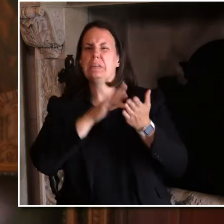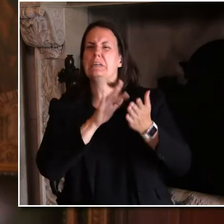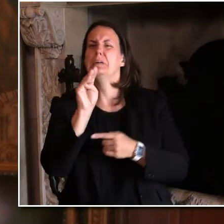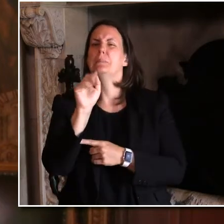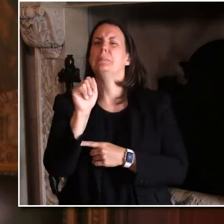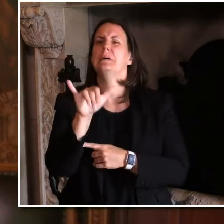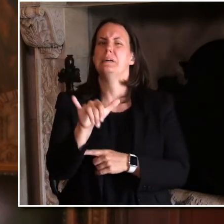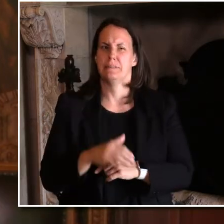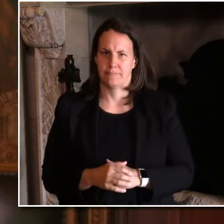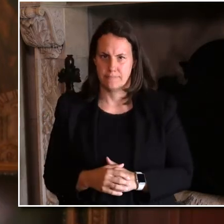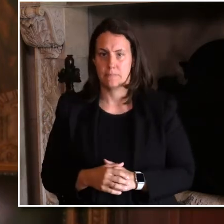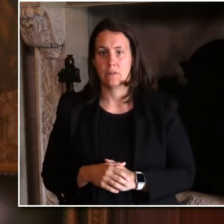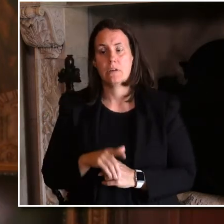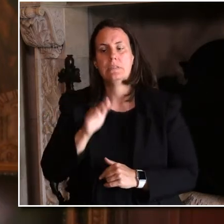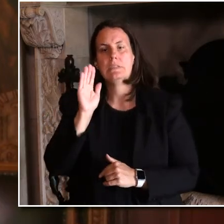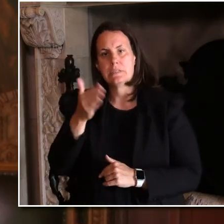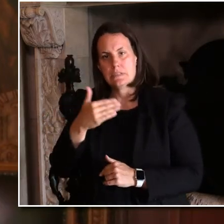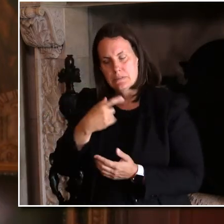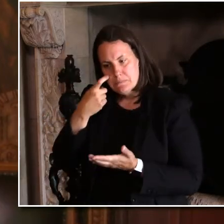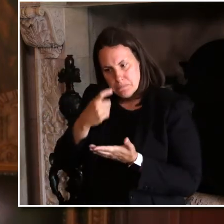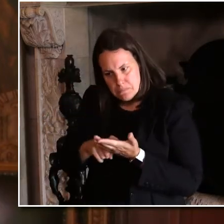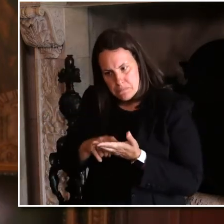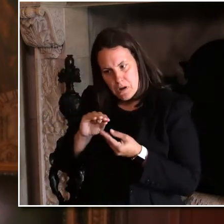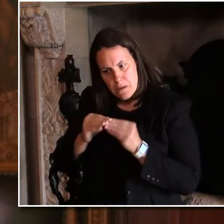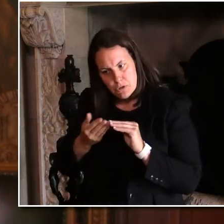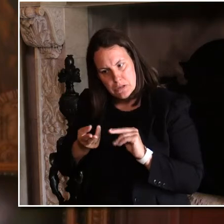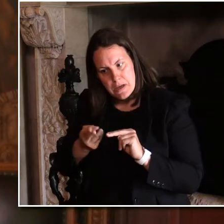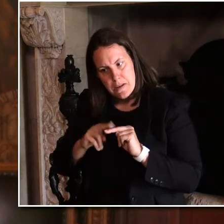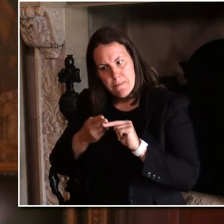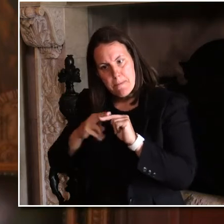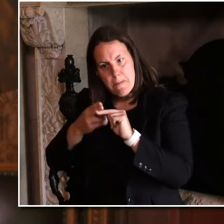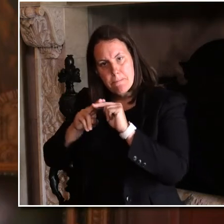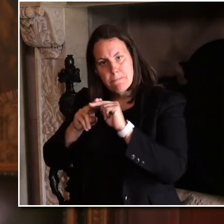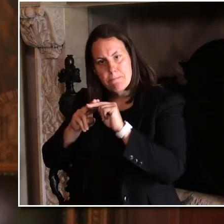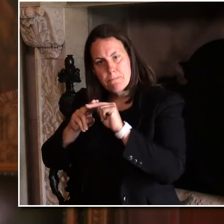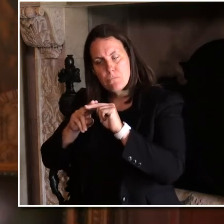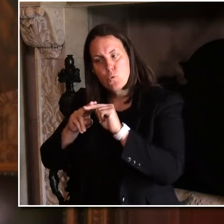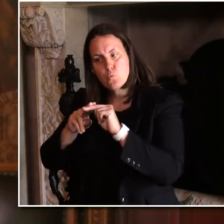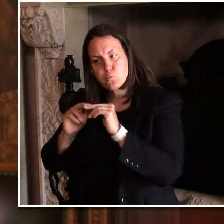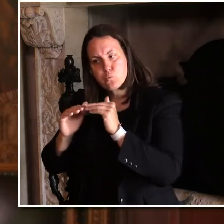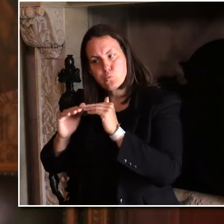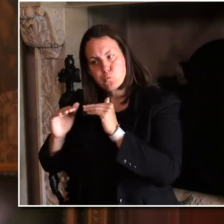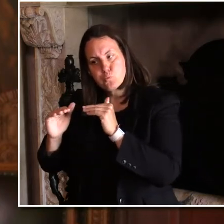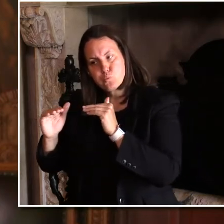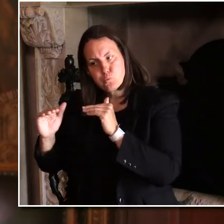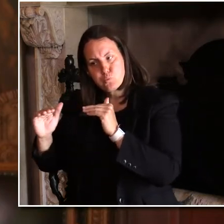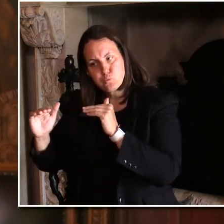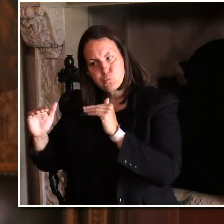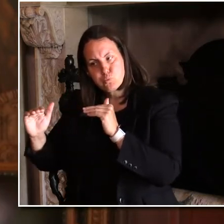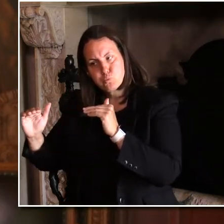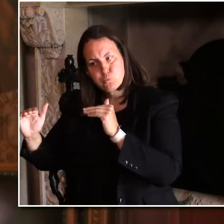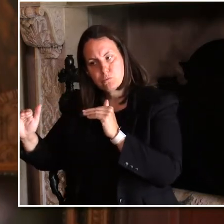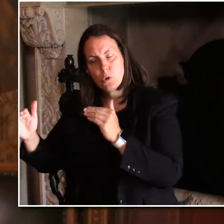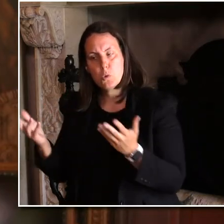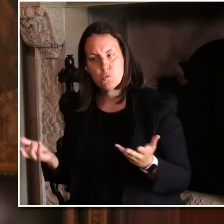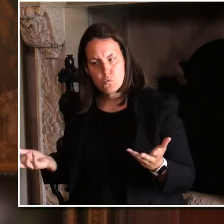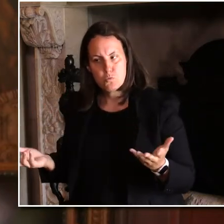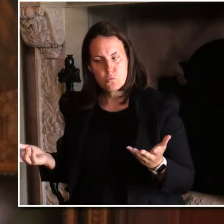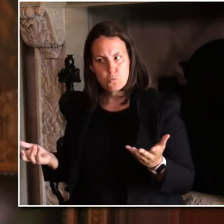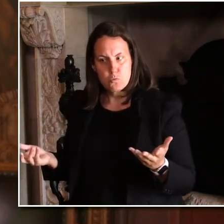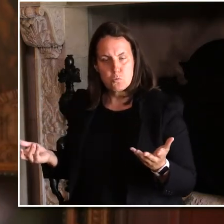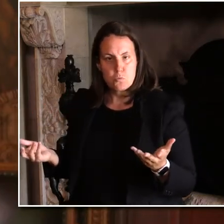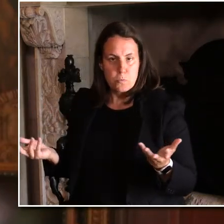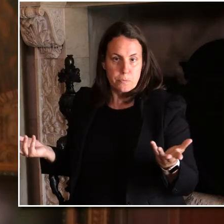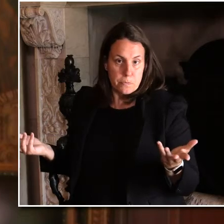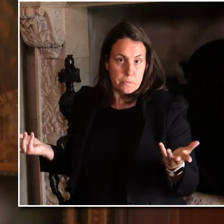of what the epidemic looks like in the months ahead are the success that we as a community, as a population,